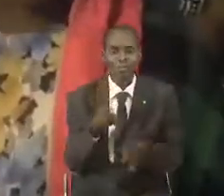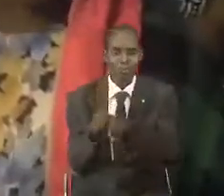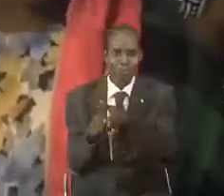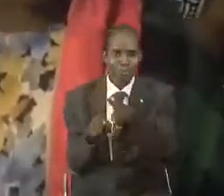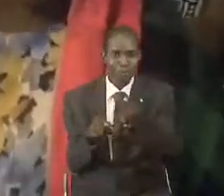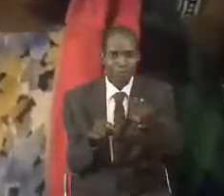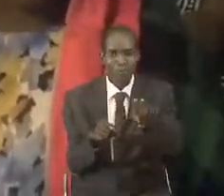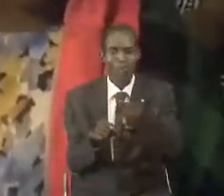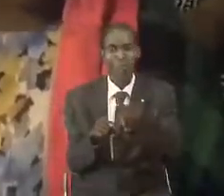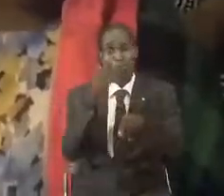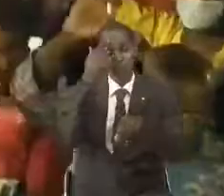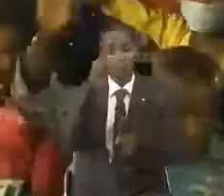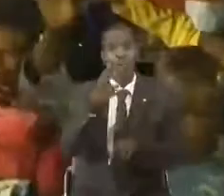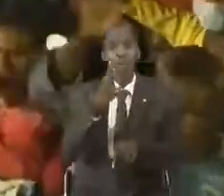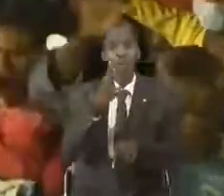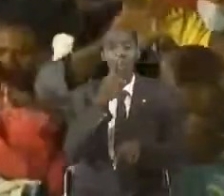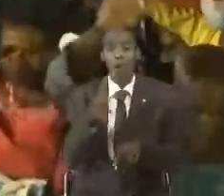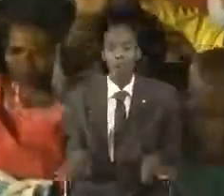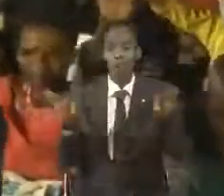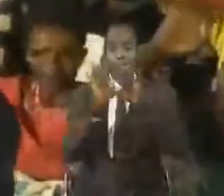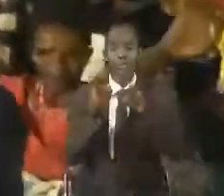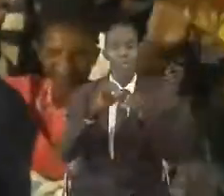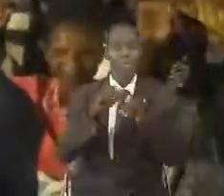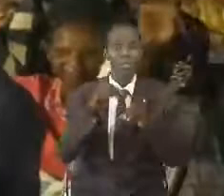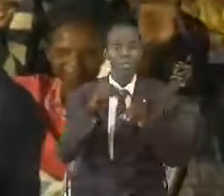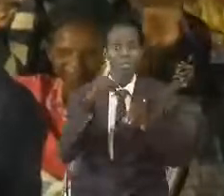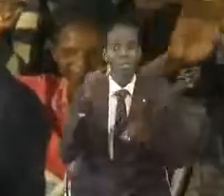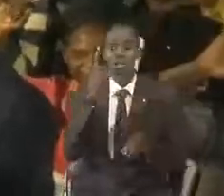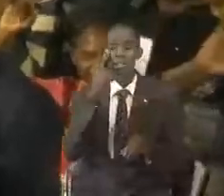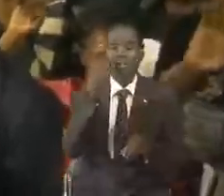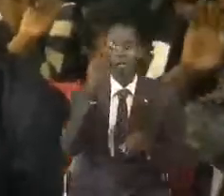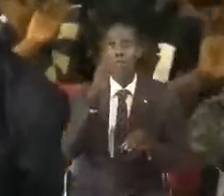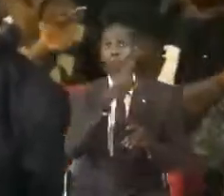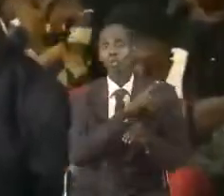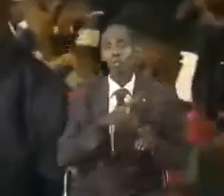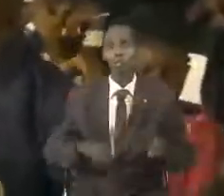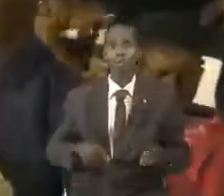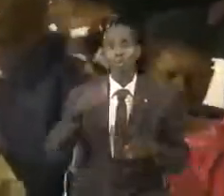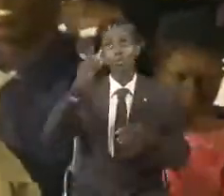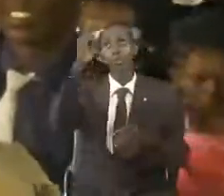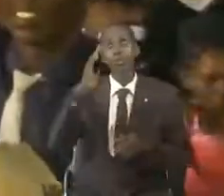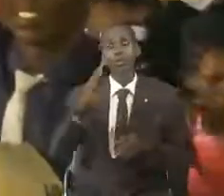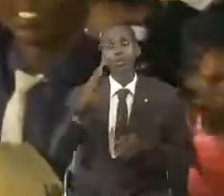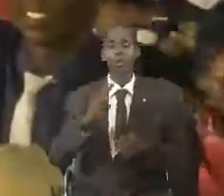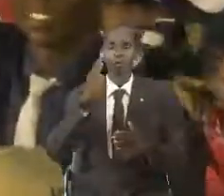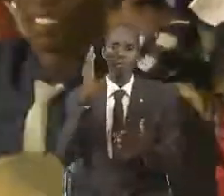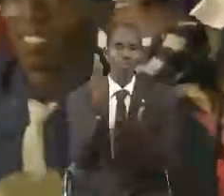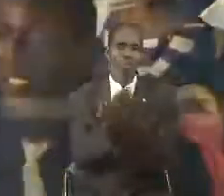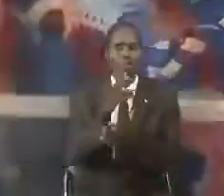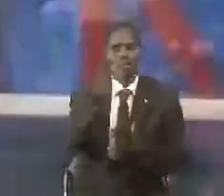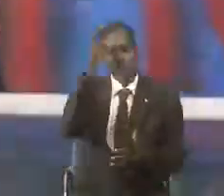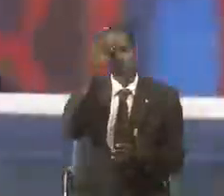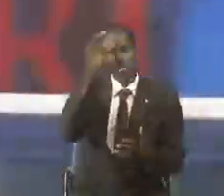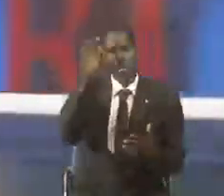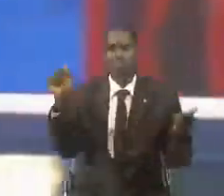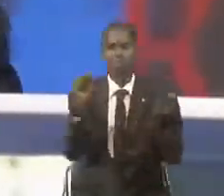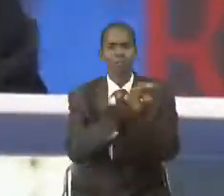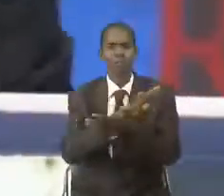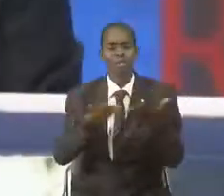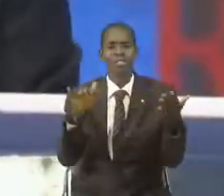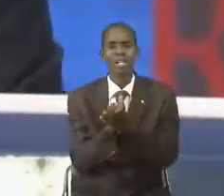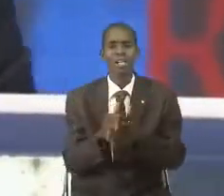Sister precious, where are you? Because you are precious in the sight of the Lord, he